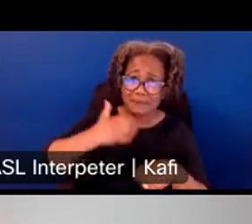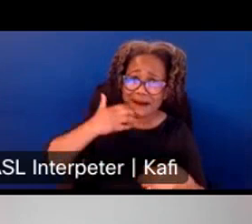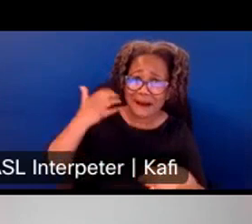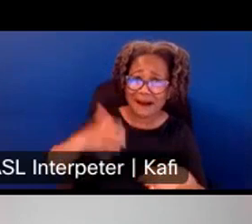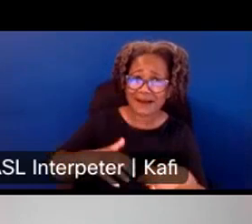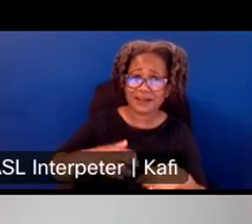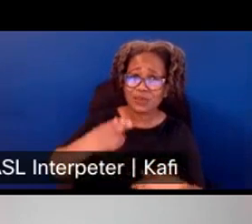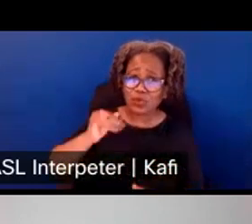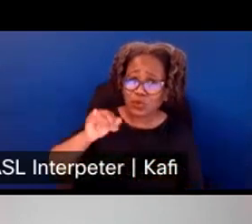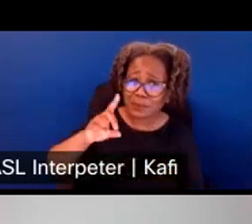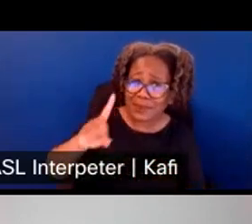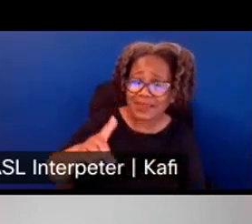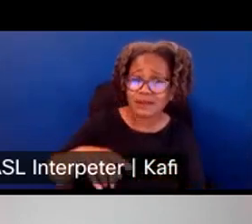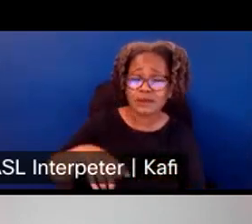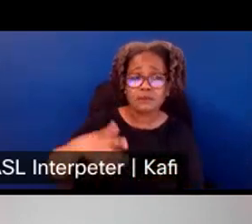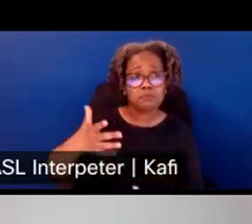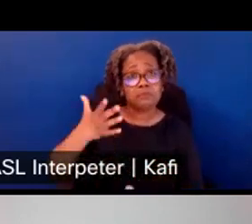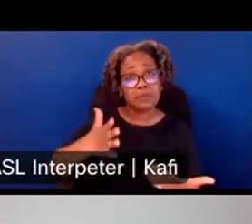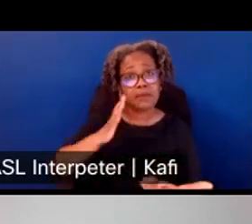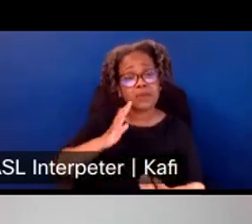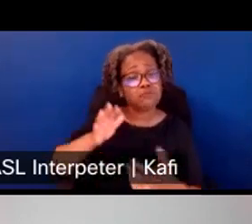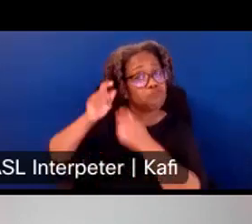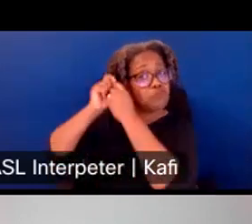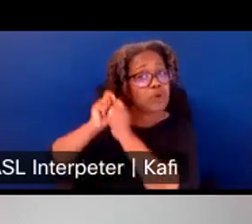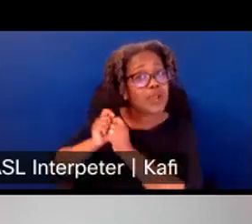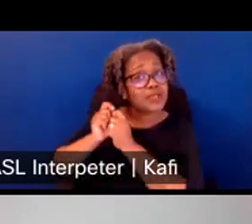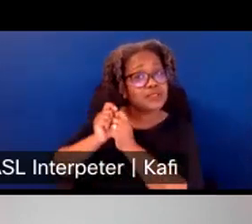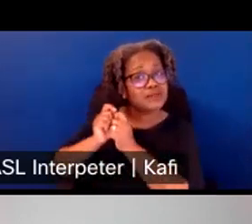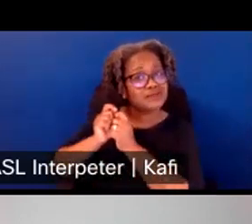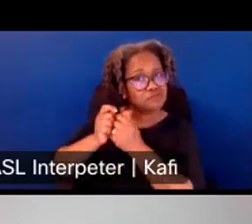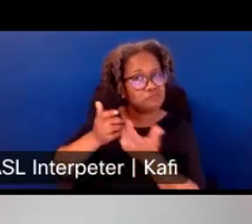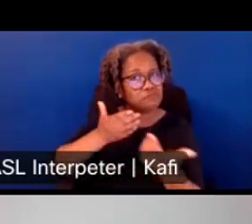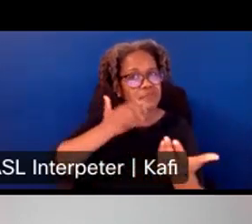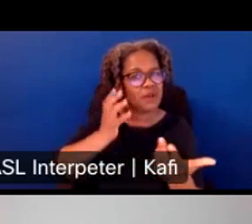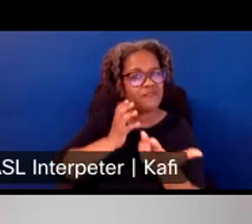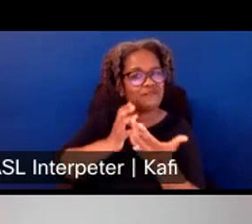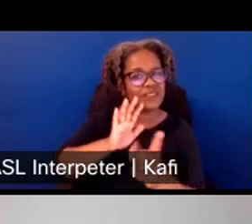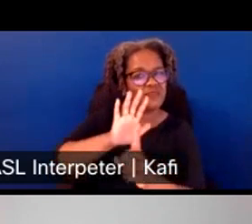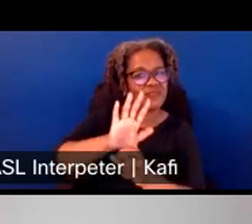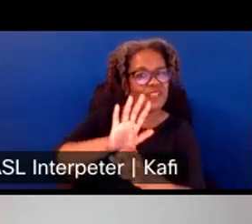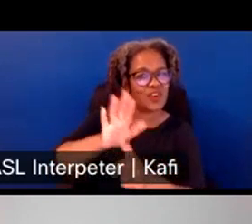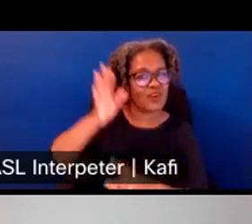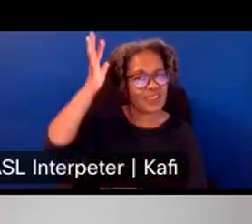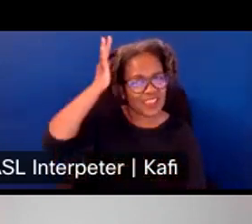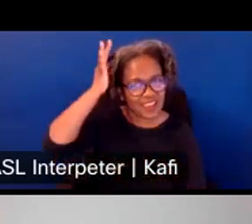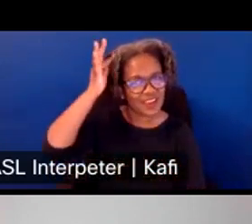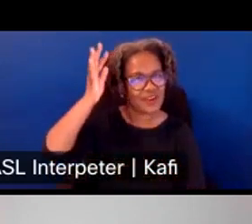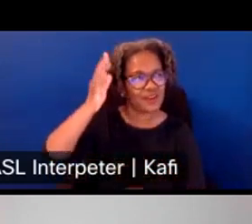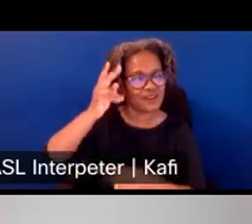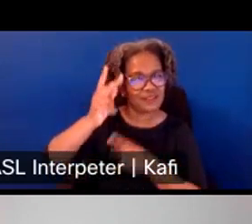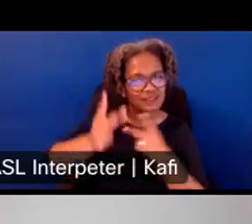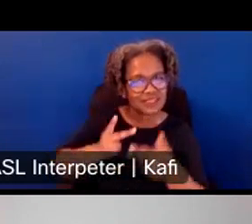and then at the close of a really good interview, that's what they got. And being in HR, I was able to